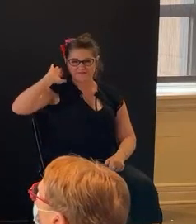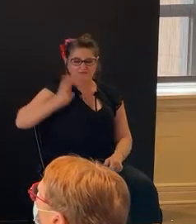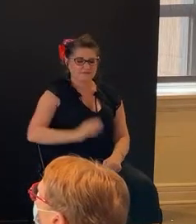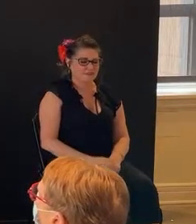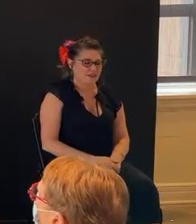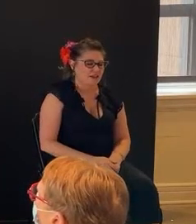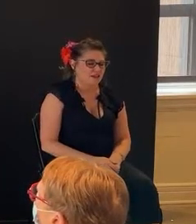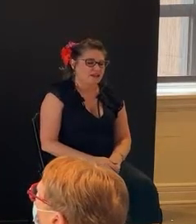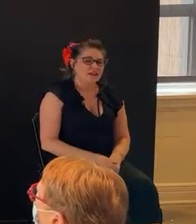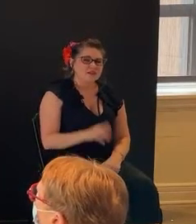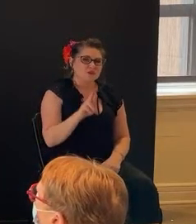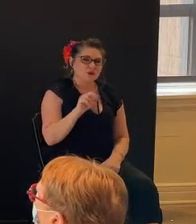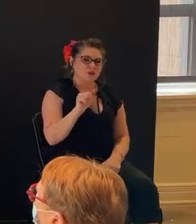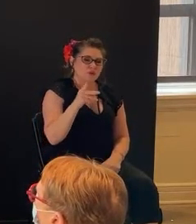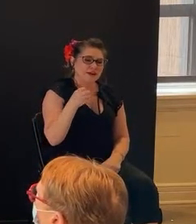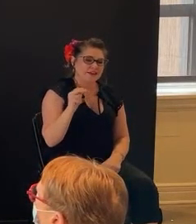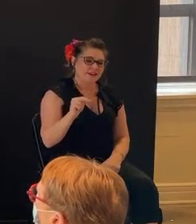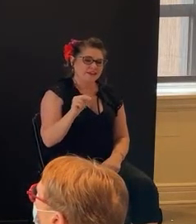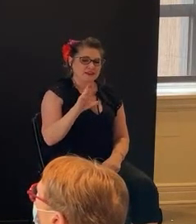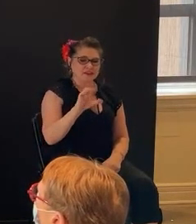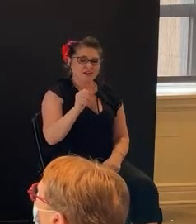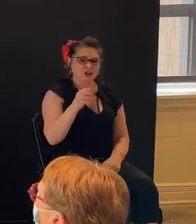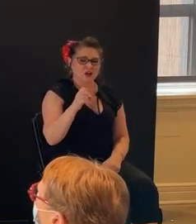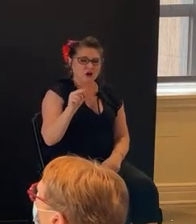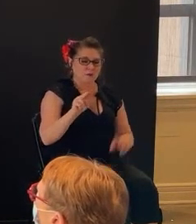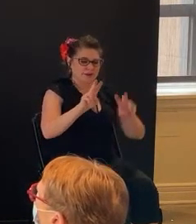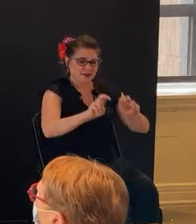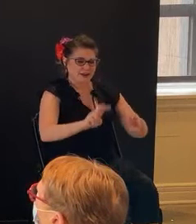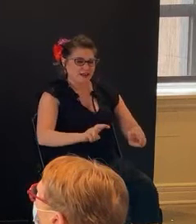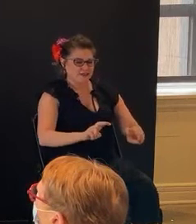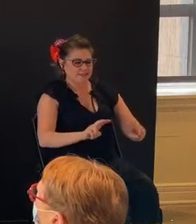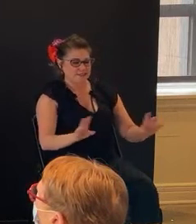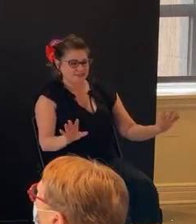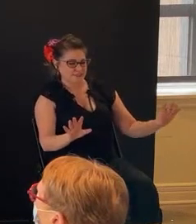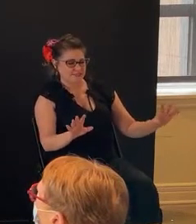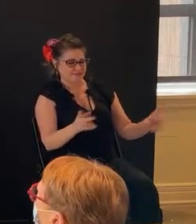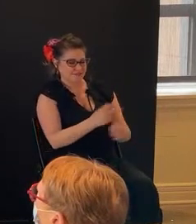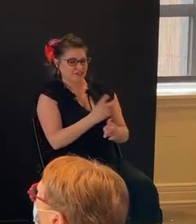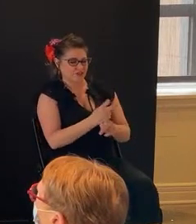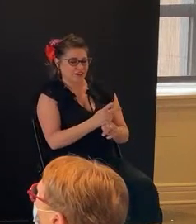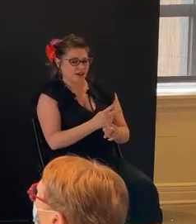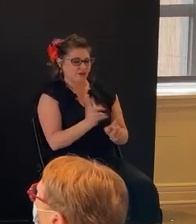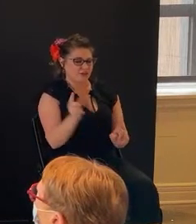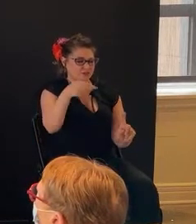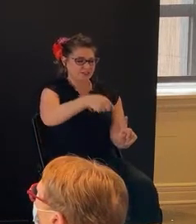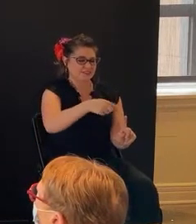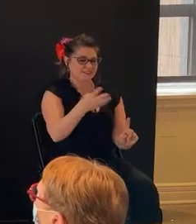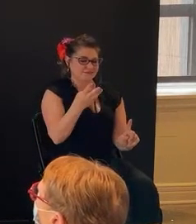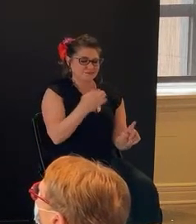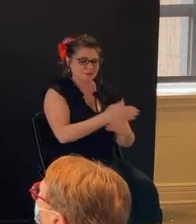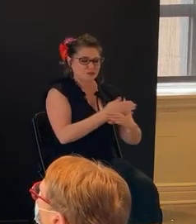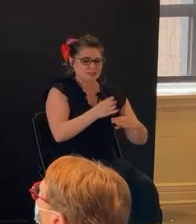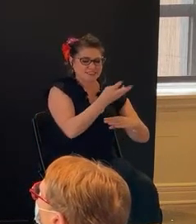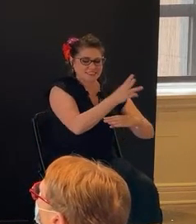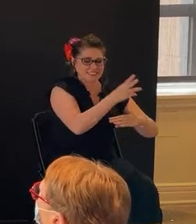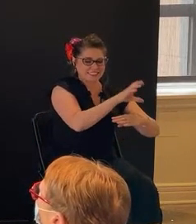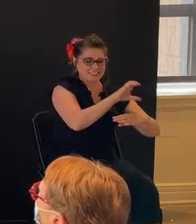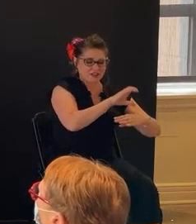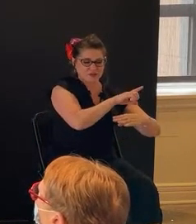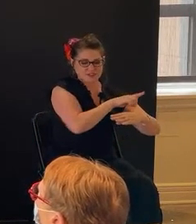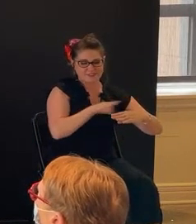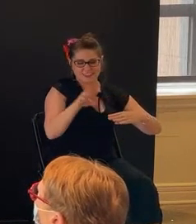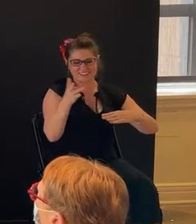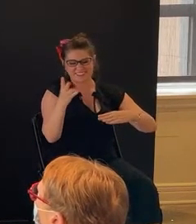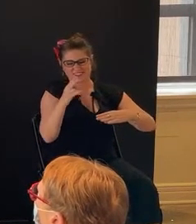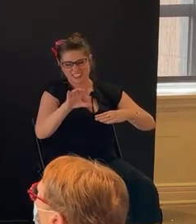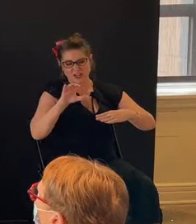radiocarbon analysis had already narrowed it down to sometime between 1600 and 1700.